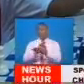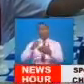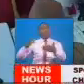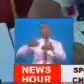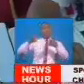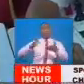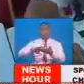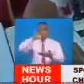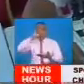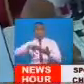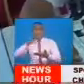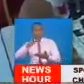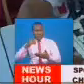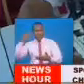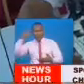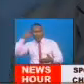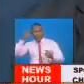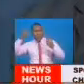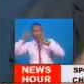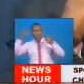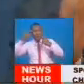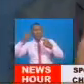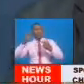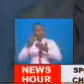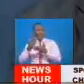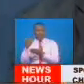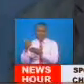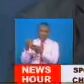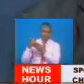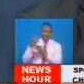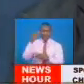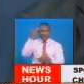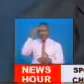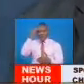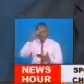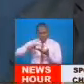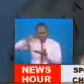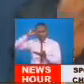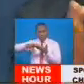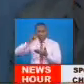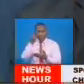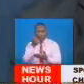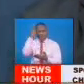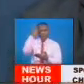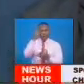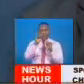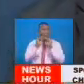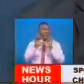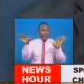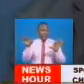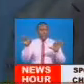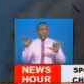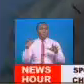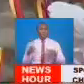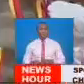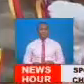they develop the right mental attitude and capacity, it will help them in their education and in their